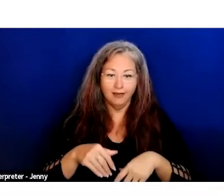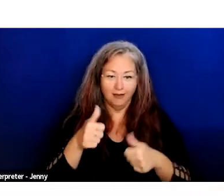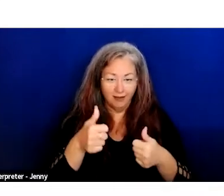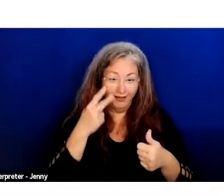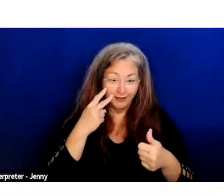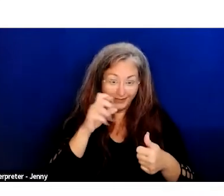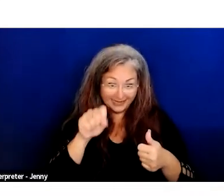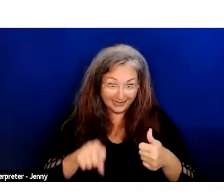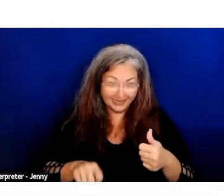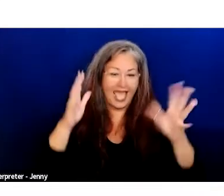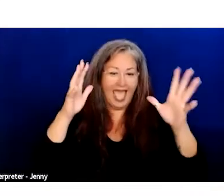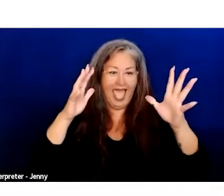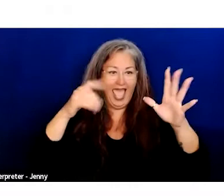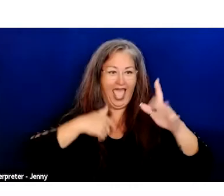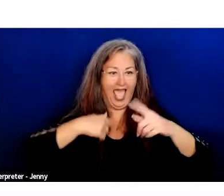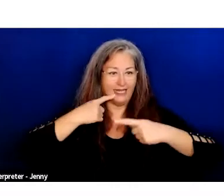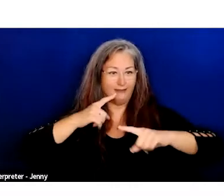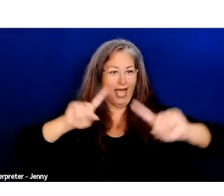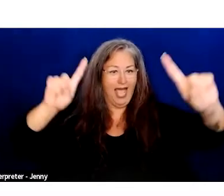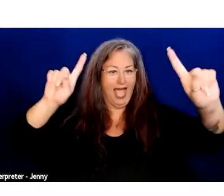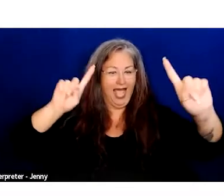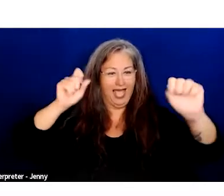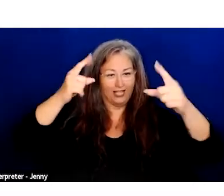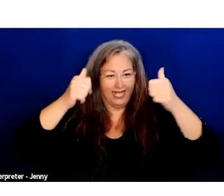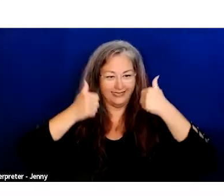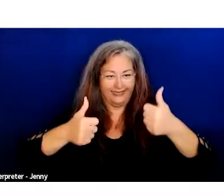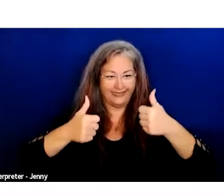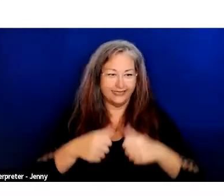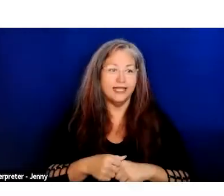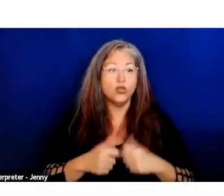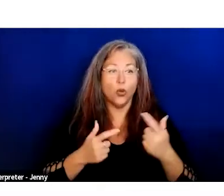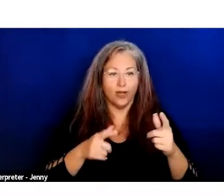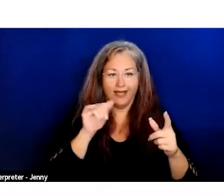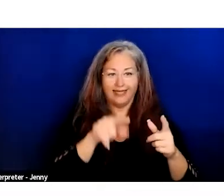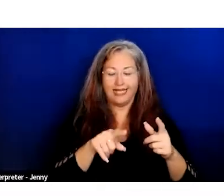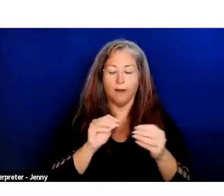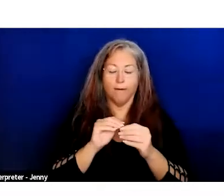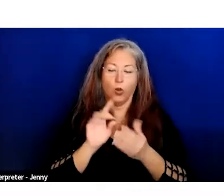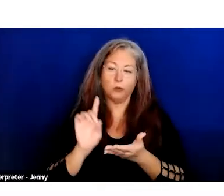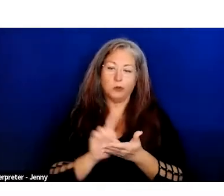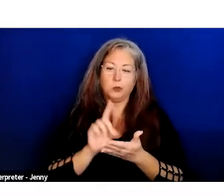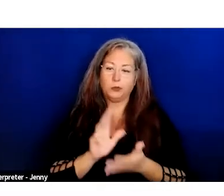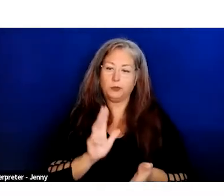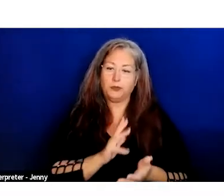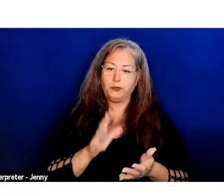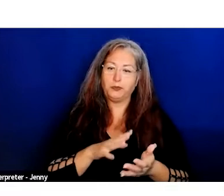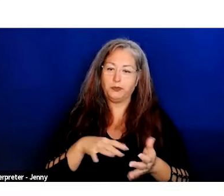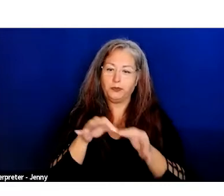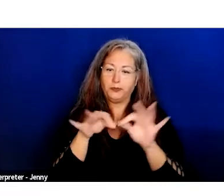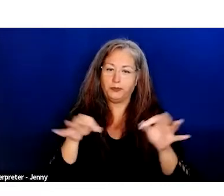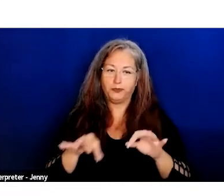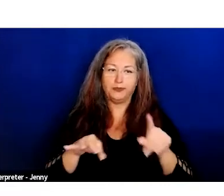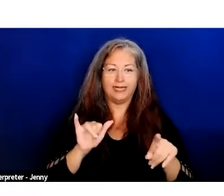right, I'm doing my job right. People are understanding. Amazing. This is the very dictionary definition of algorithms.